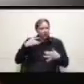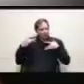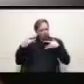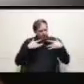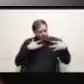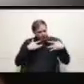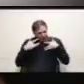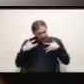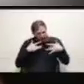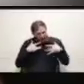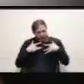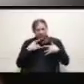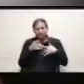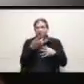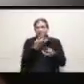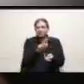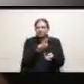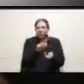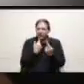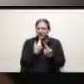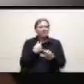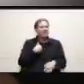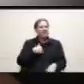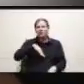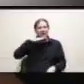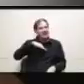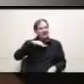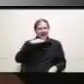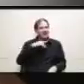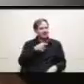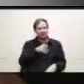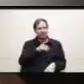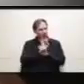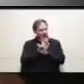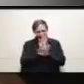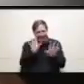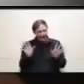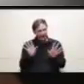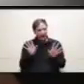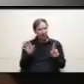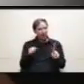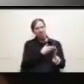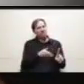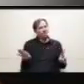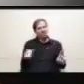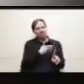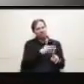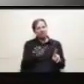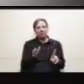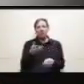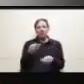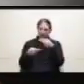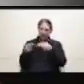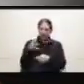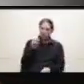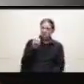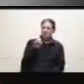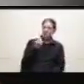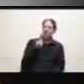that as much as we have responded, but it's not sufficient. Honorable Maduna.